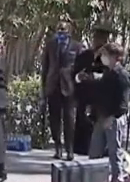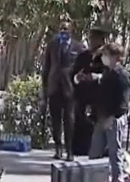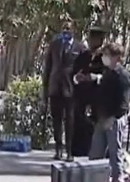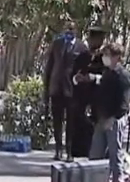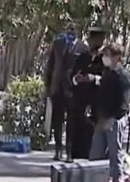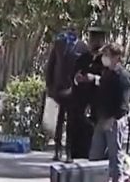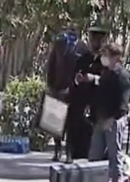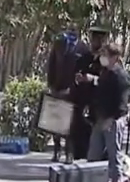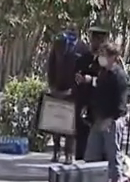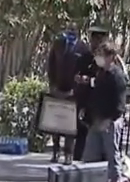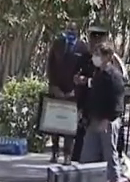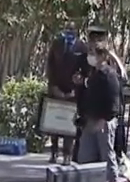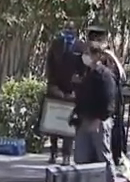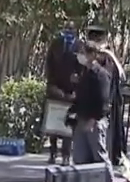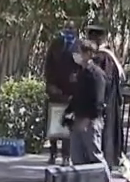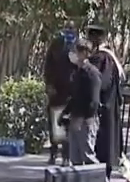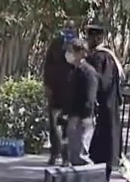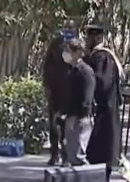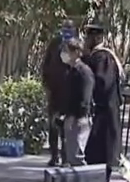Okay.